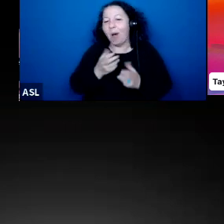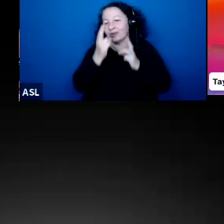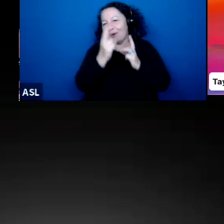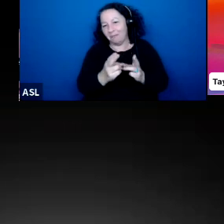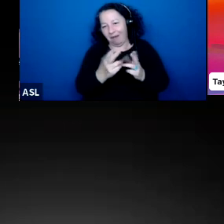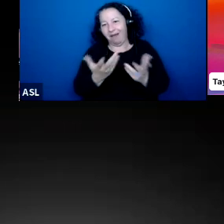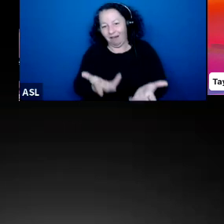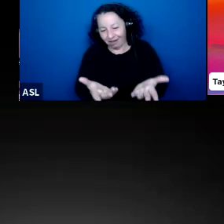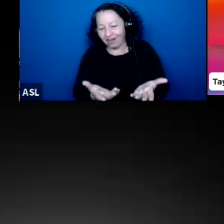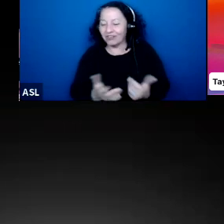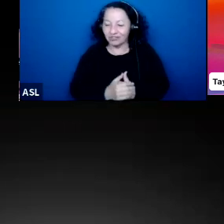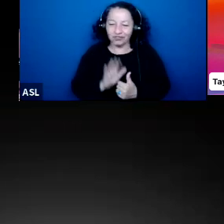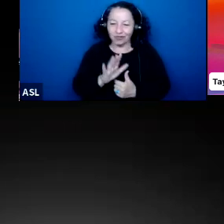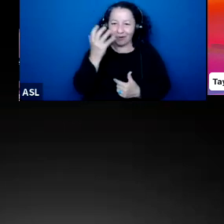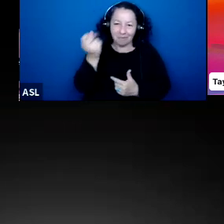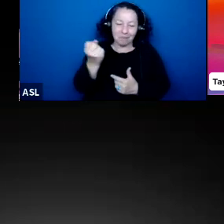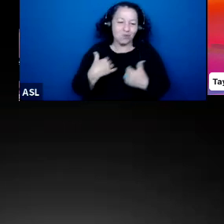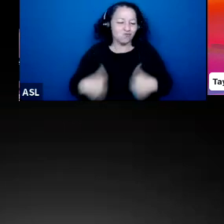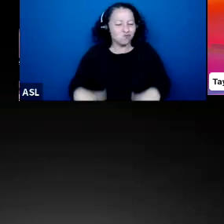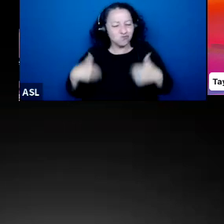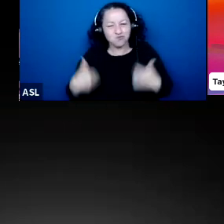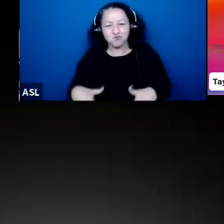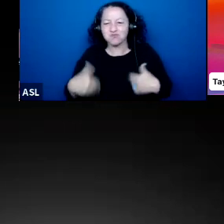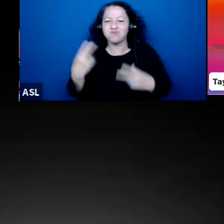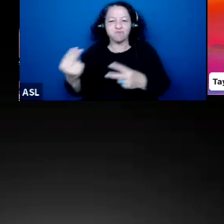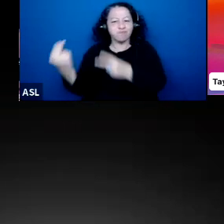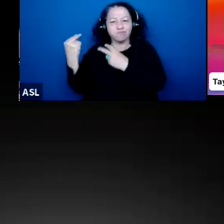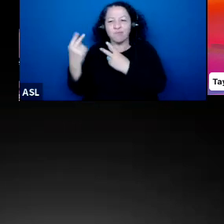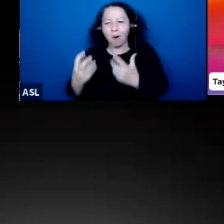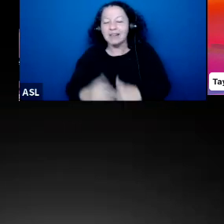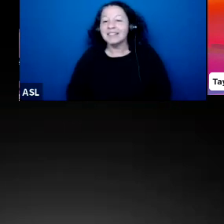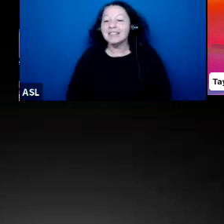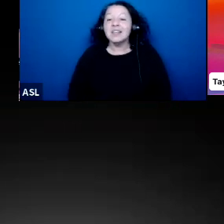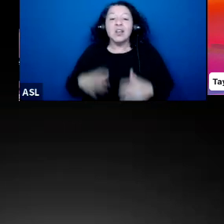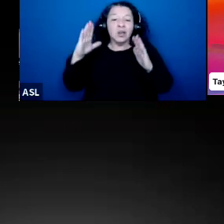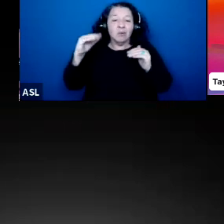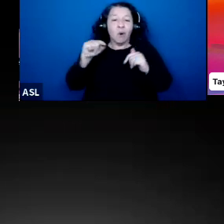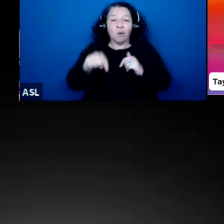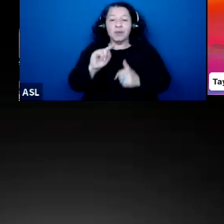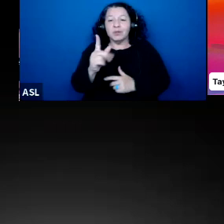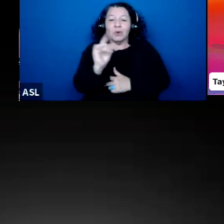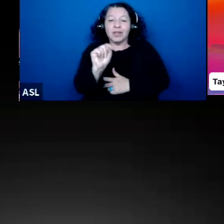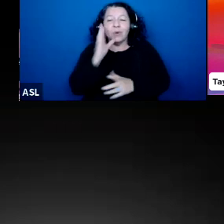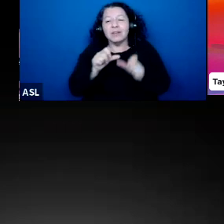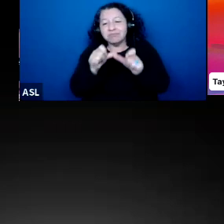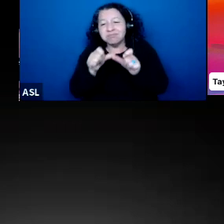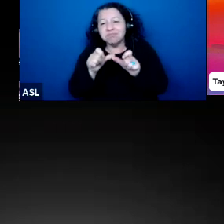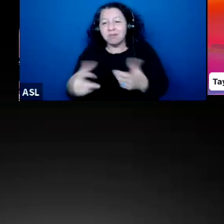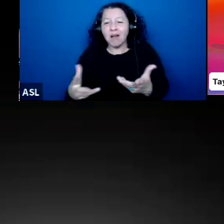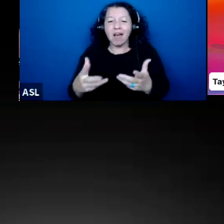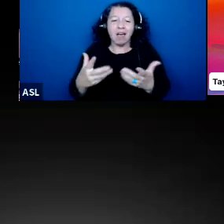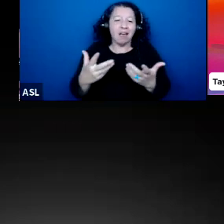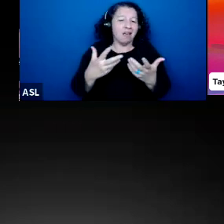much just want to pay homage and honor her memory. And we hope that this toolkit will continue to